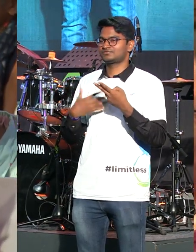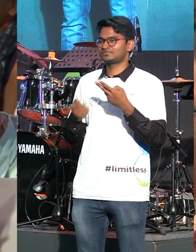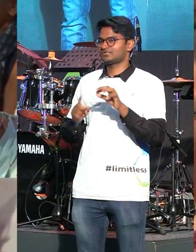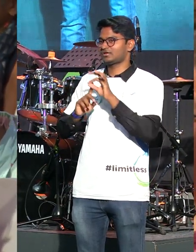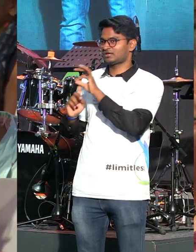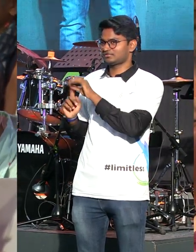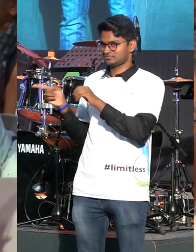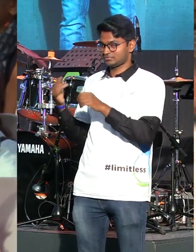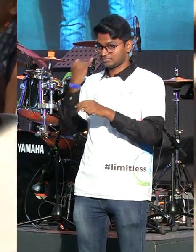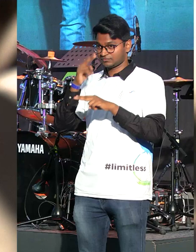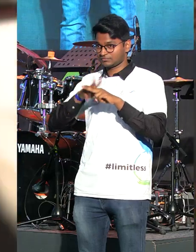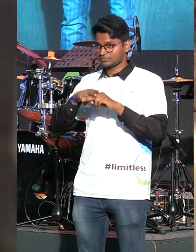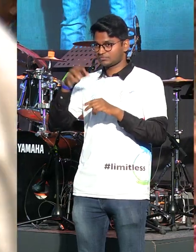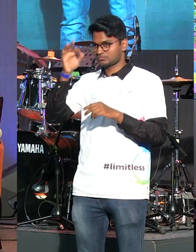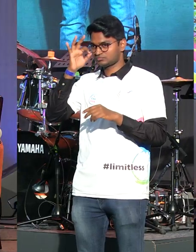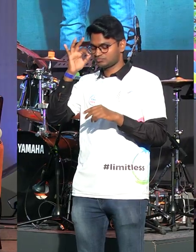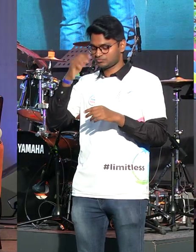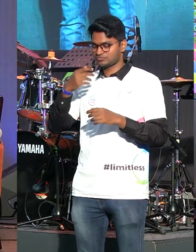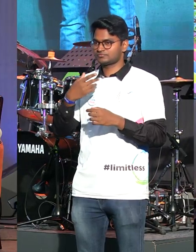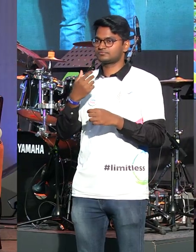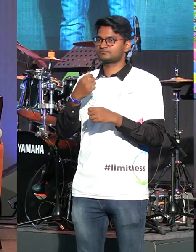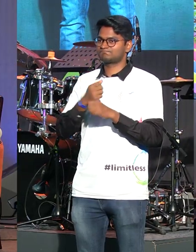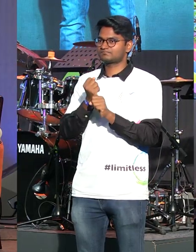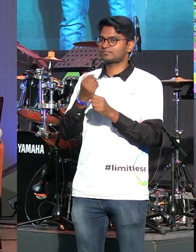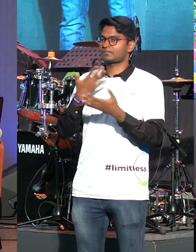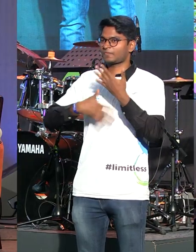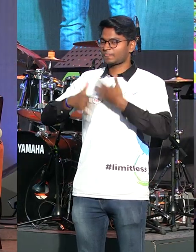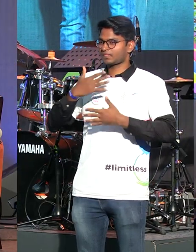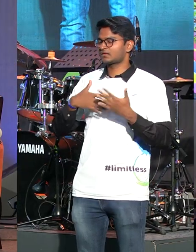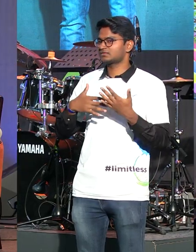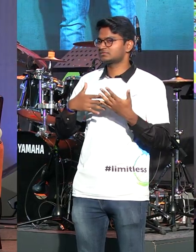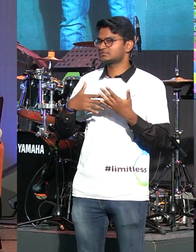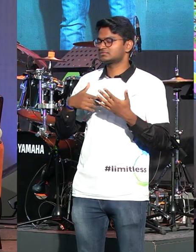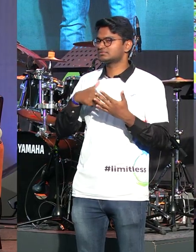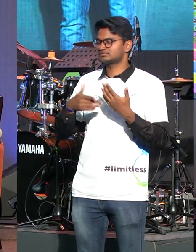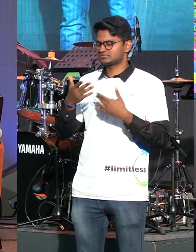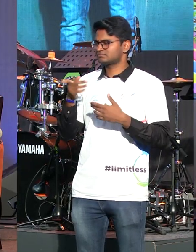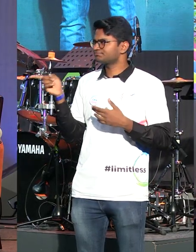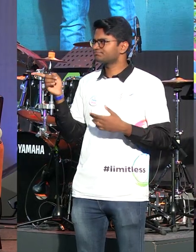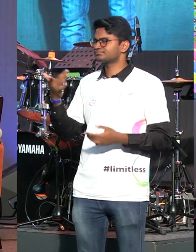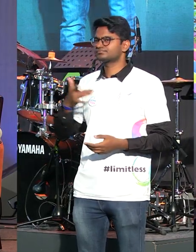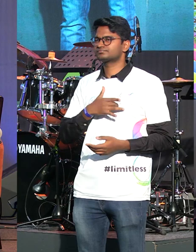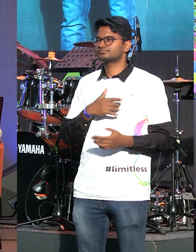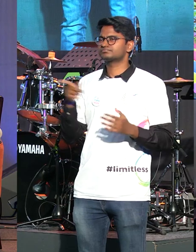work on a movie for disabled. So I just want to ask you, what does it mean for you? What is